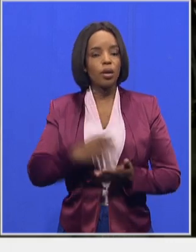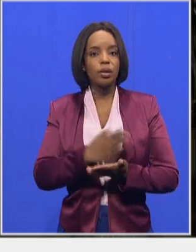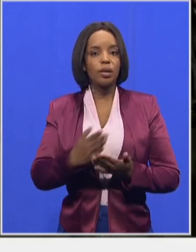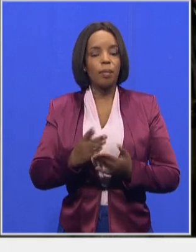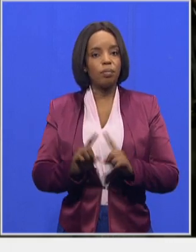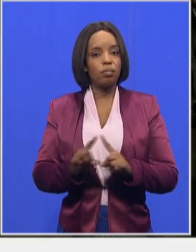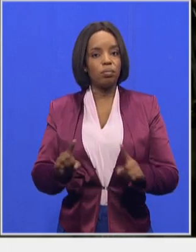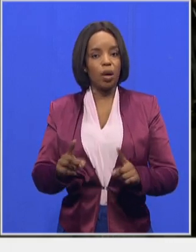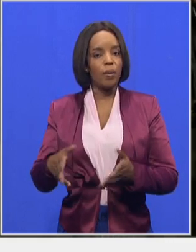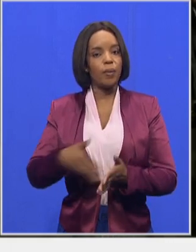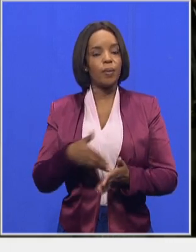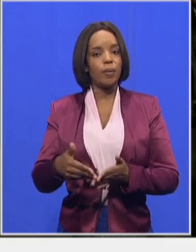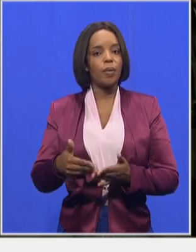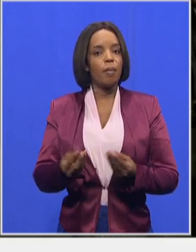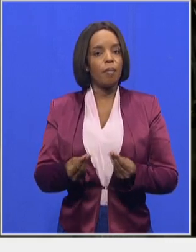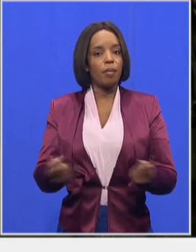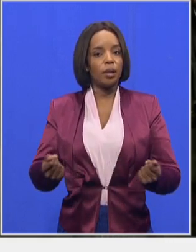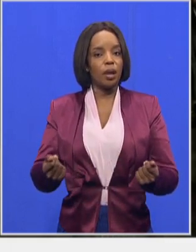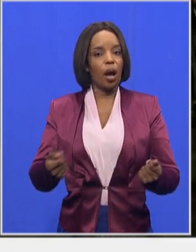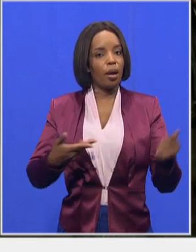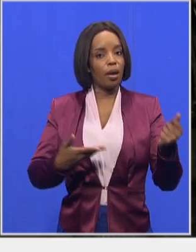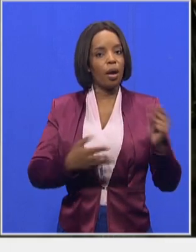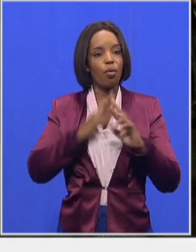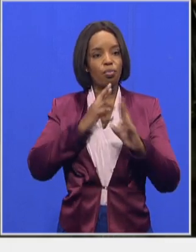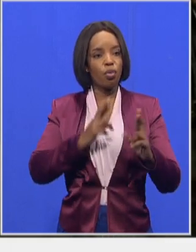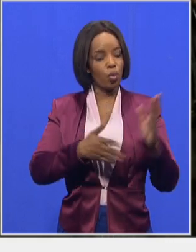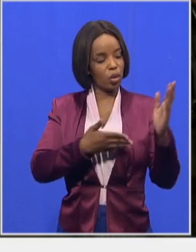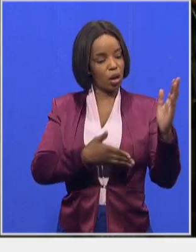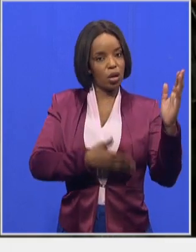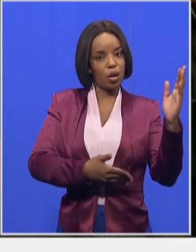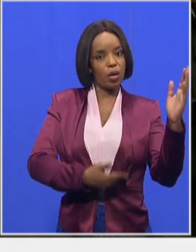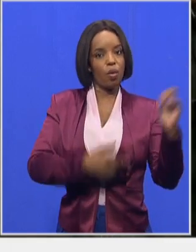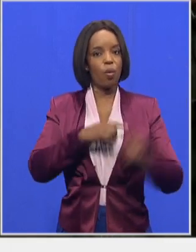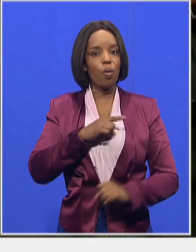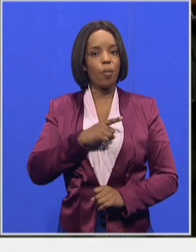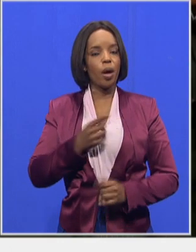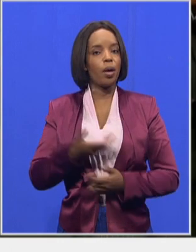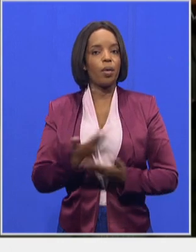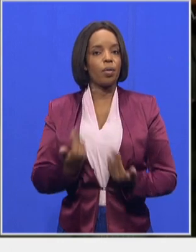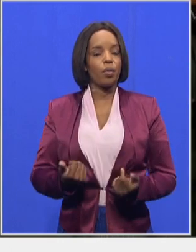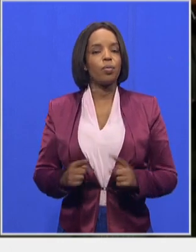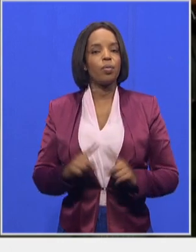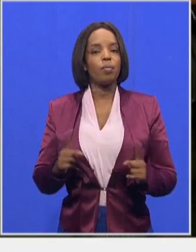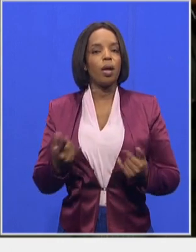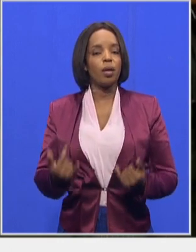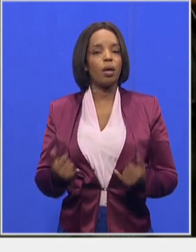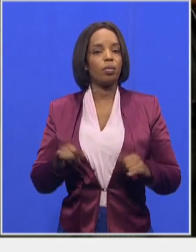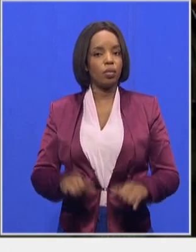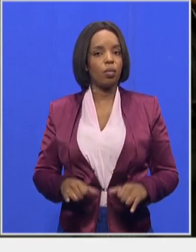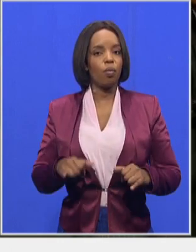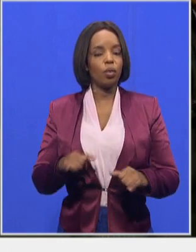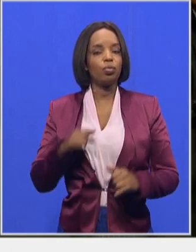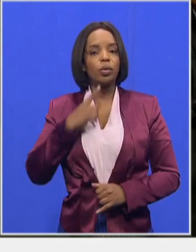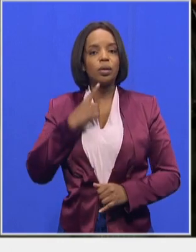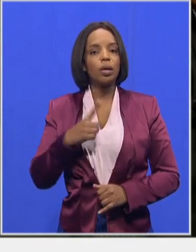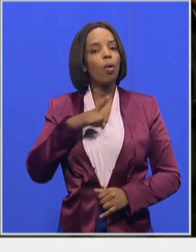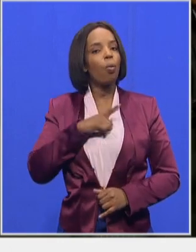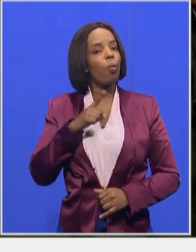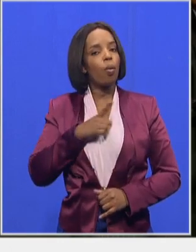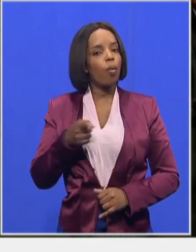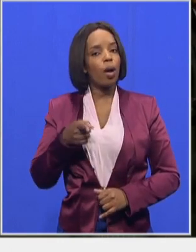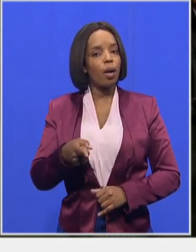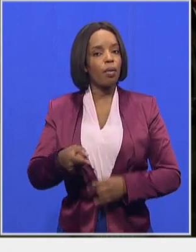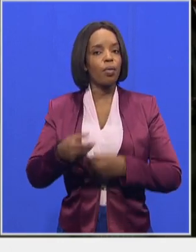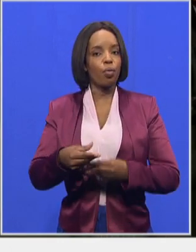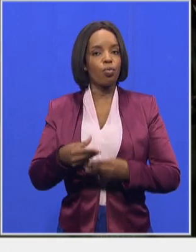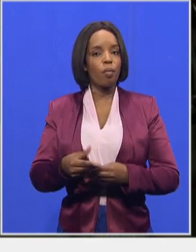report were missing, and that the witness would have to explain to this court as to why those documents were not complete. So